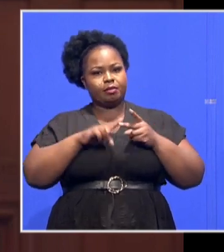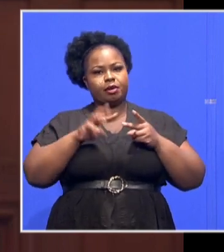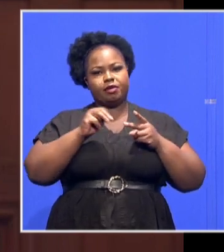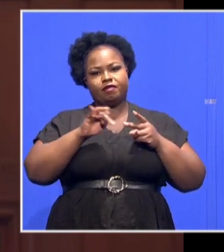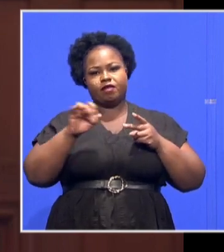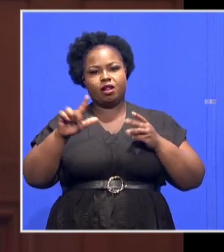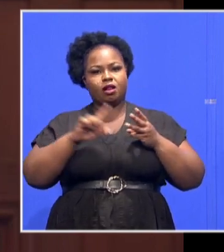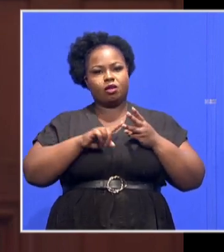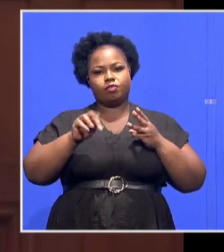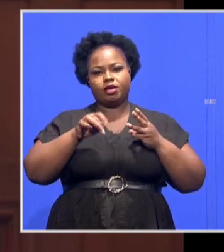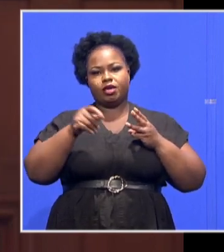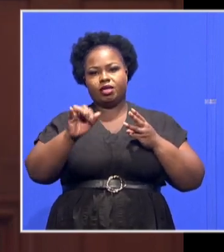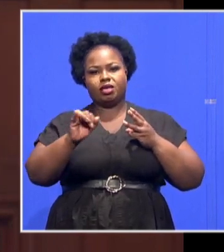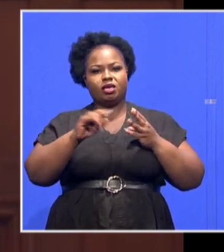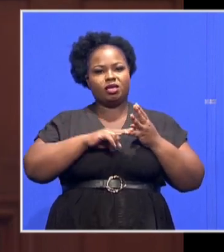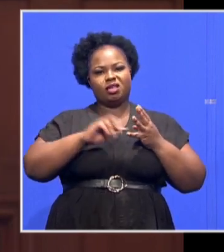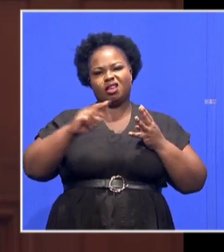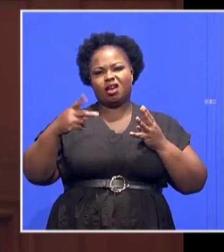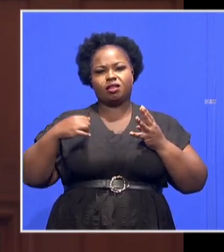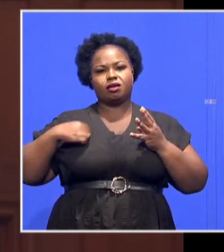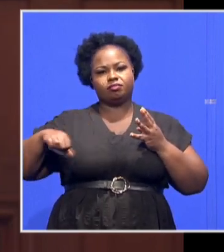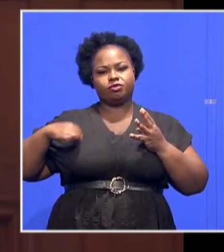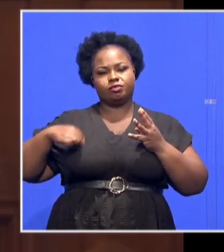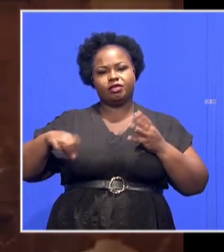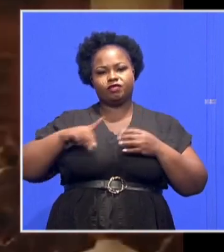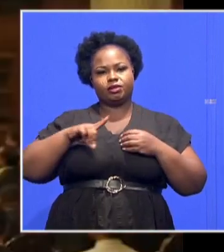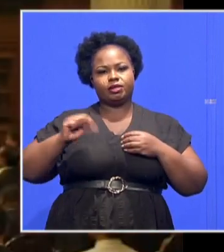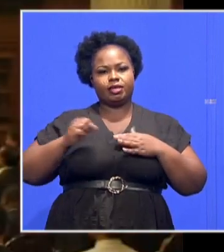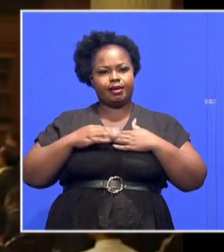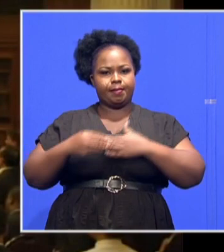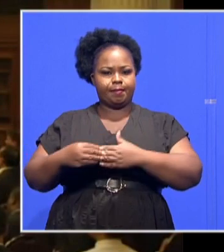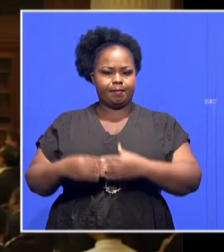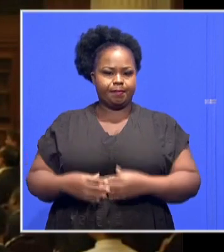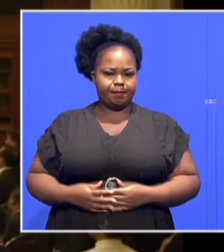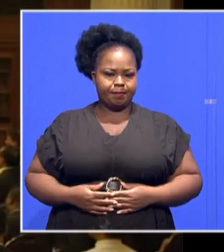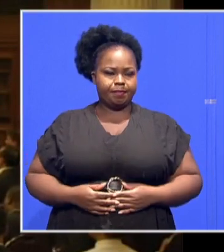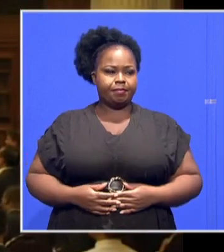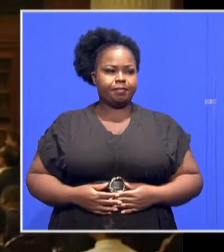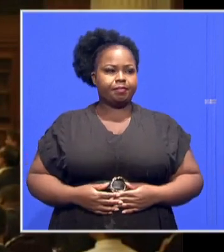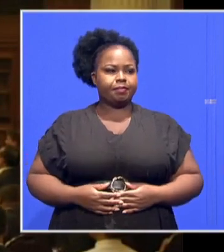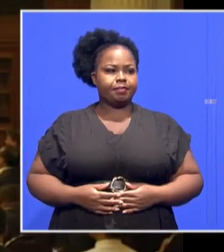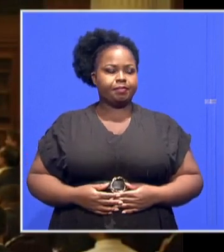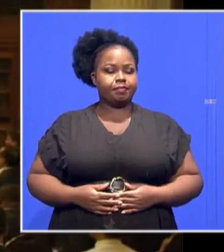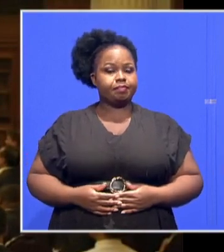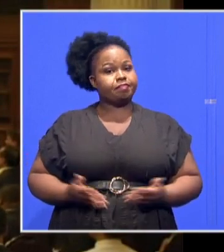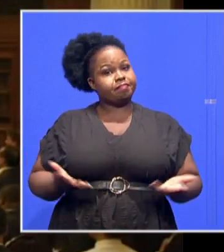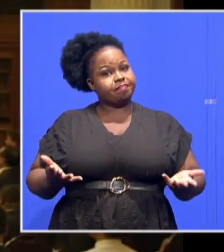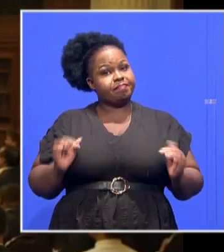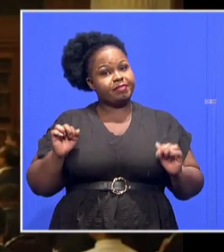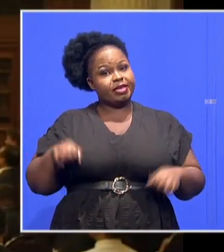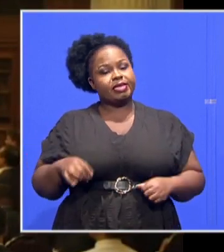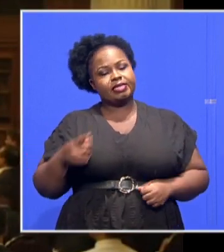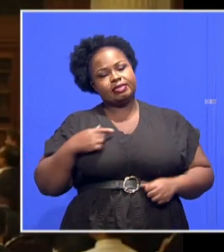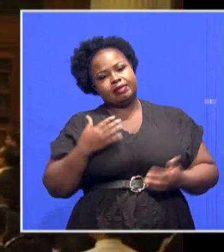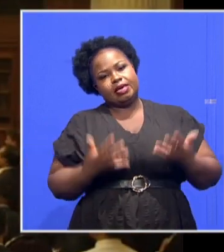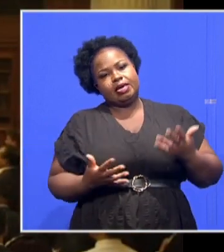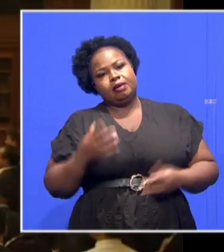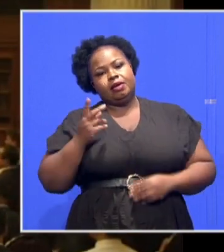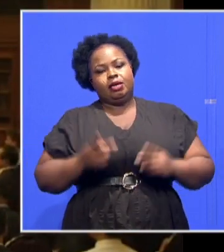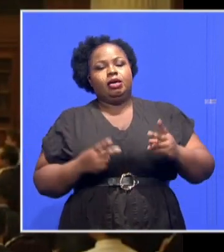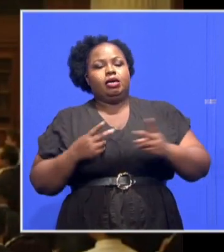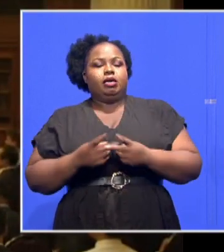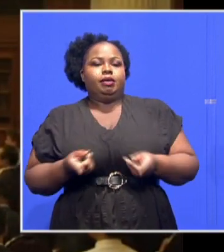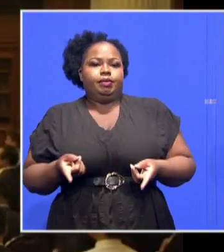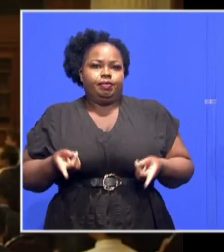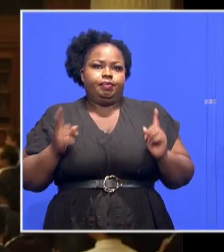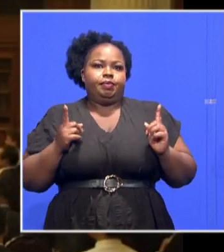Midvaal, Umgeni, and other DA municipalities do. And rather than being in danger of becoming once again the skunk